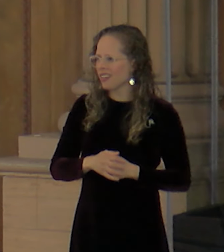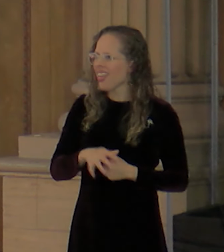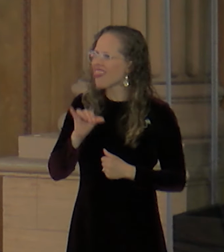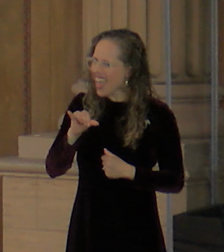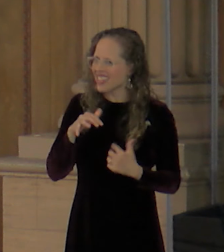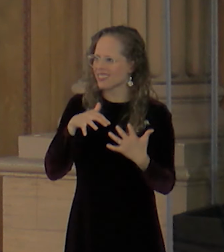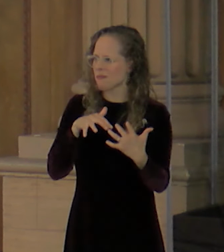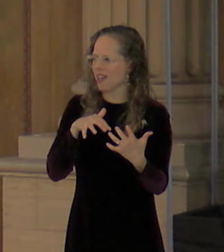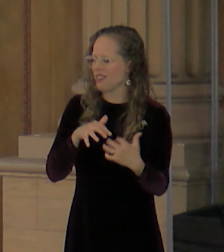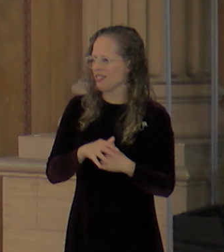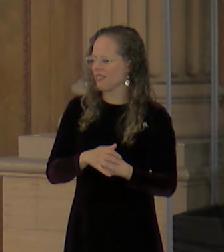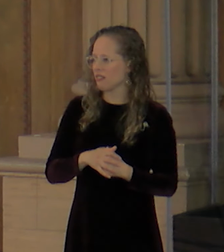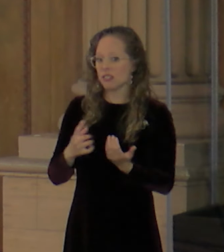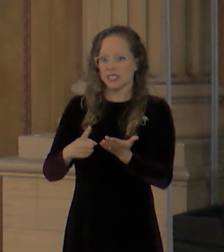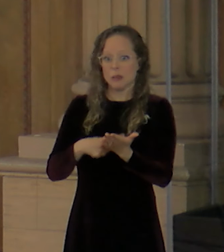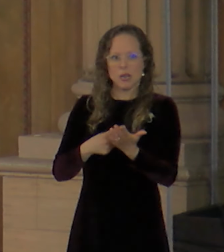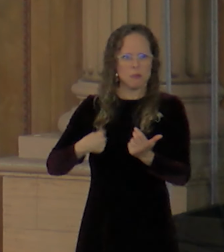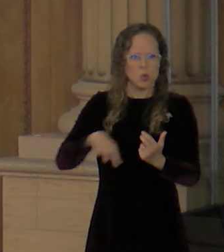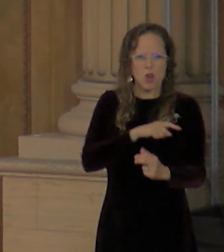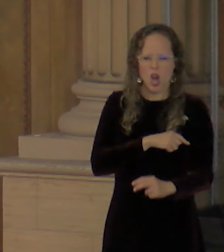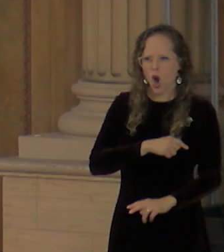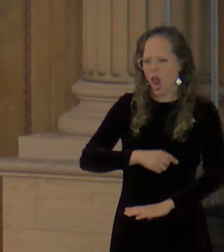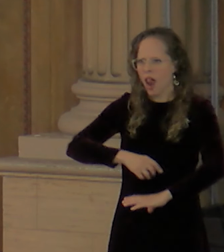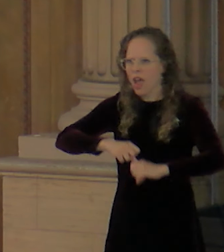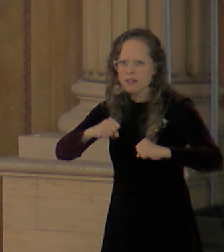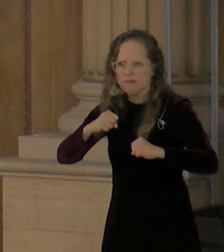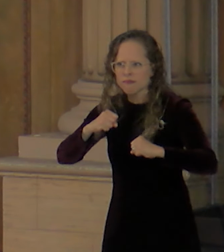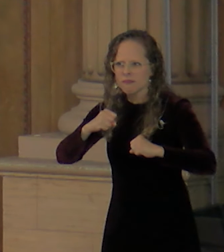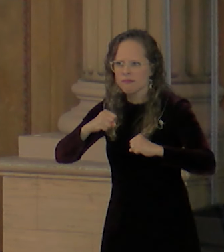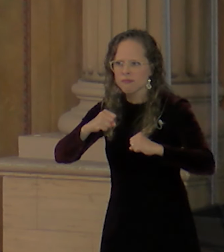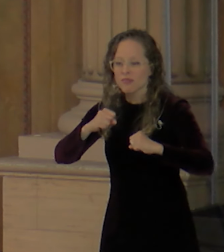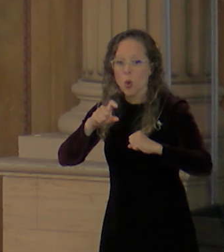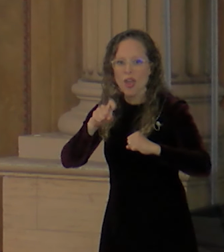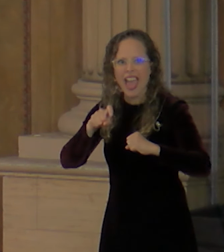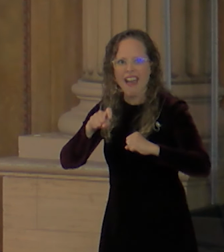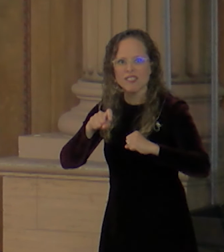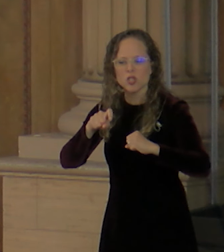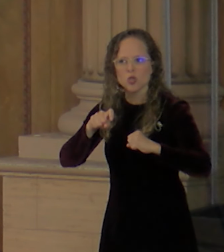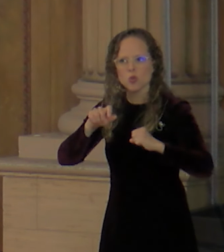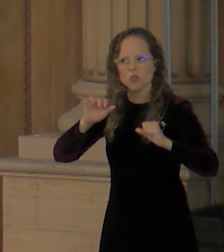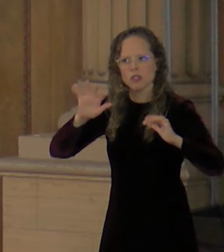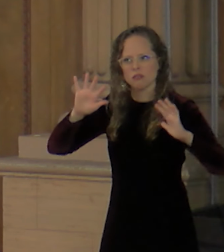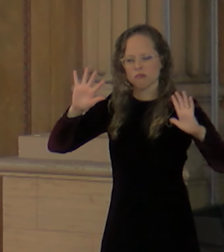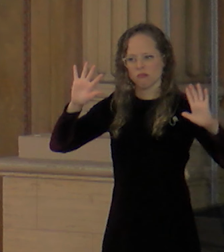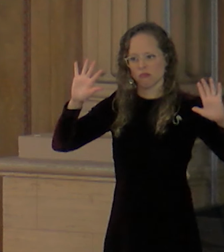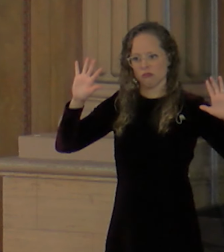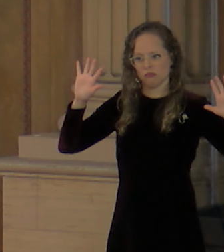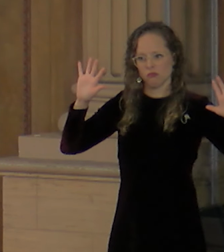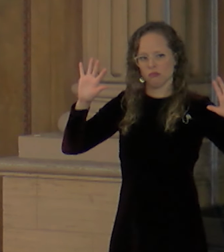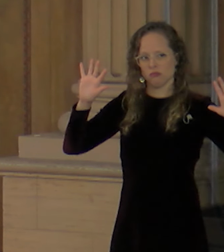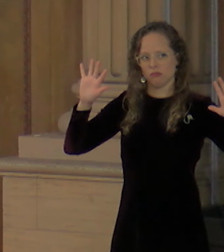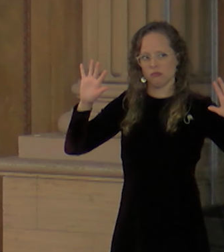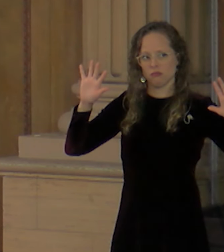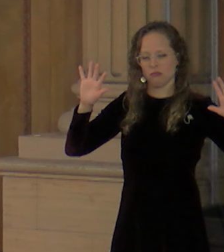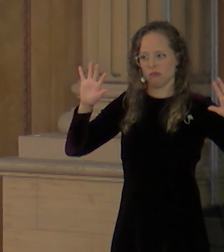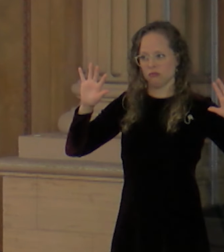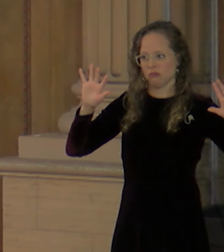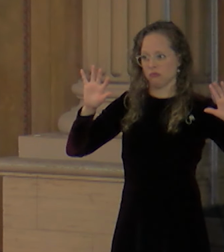And there are times when we're locked into battle that we just have to back away and say, we're not our enemies